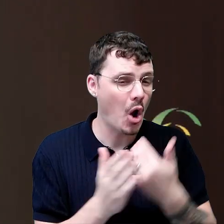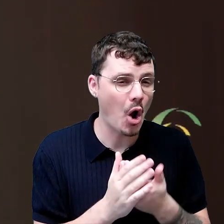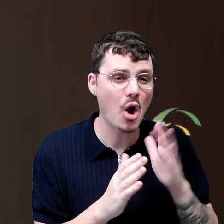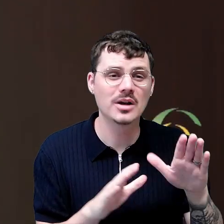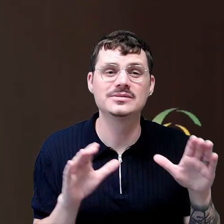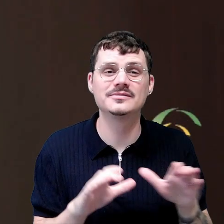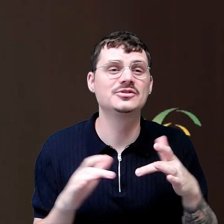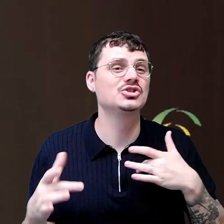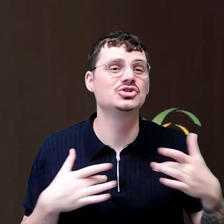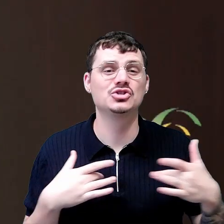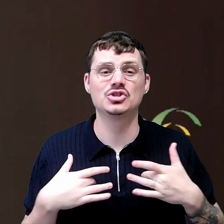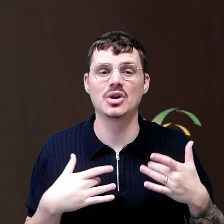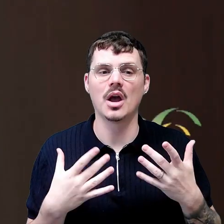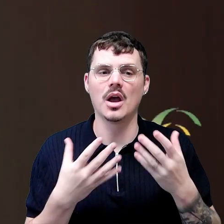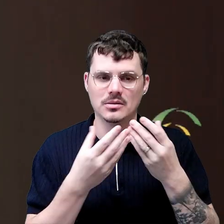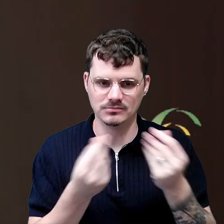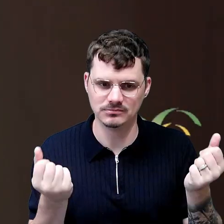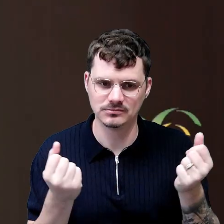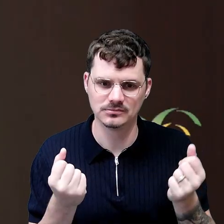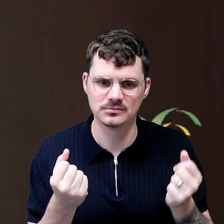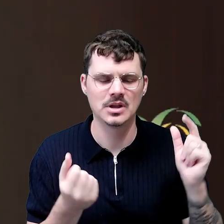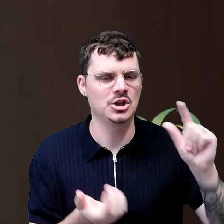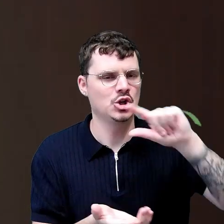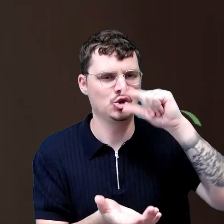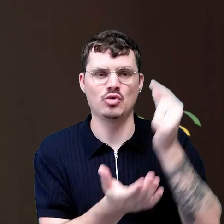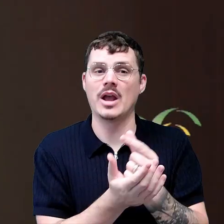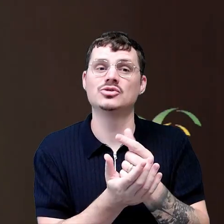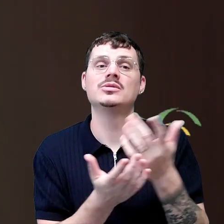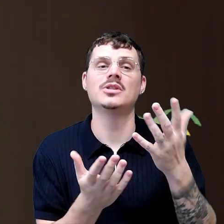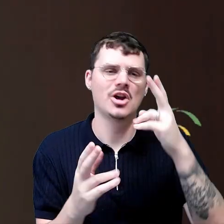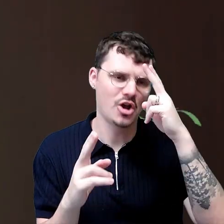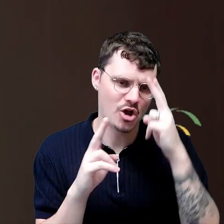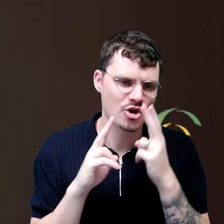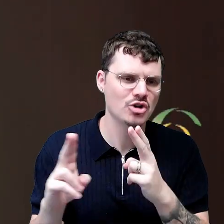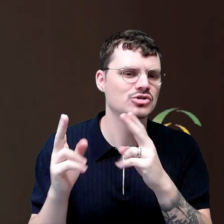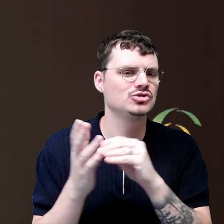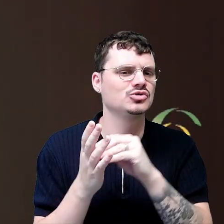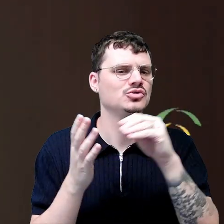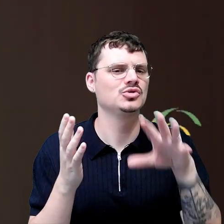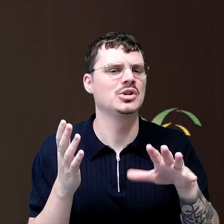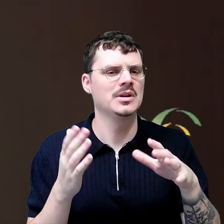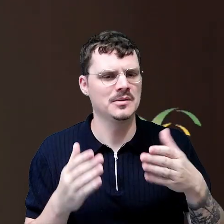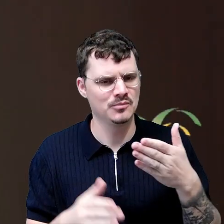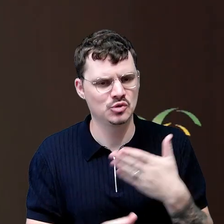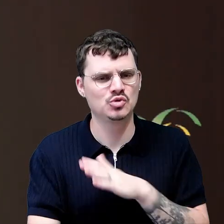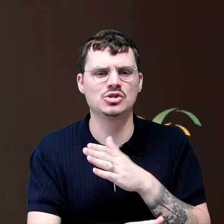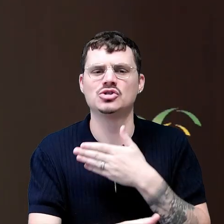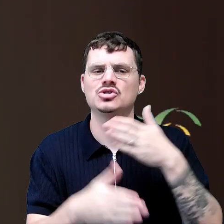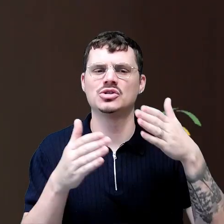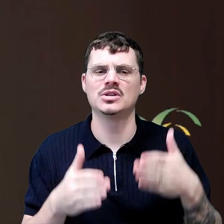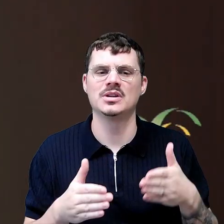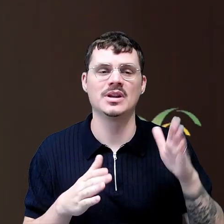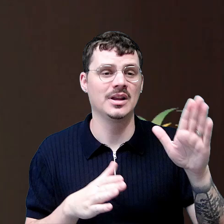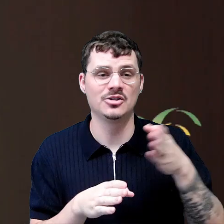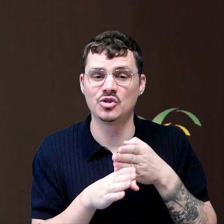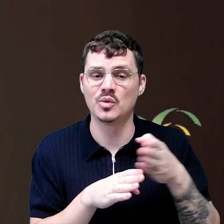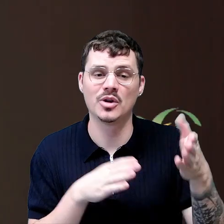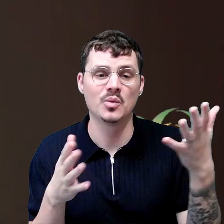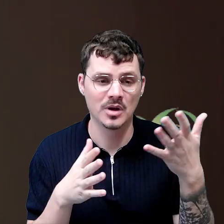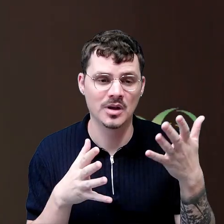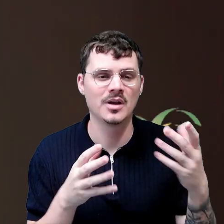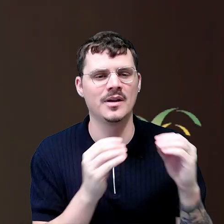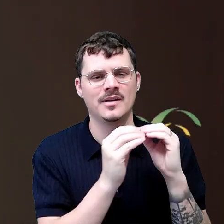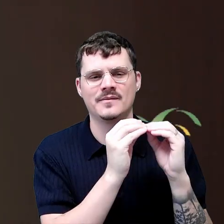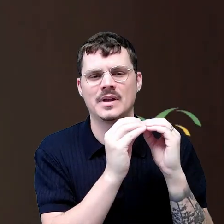concern went away. He graduated as an honors student, musician, and has a career in